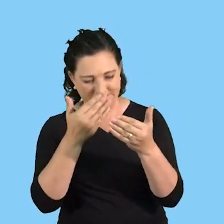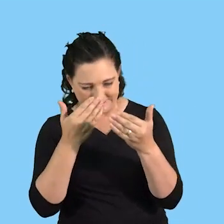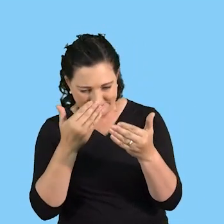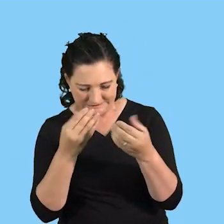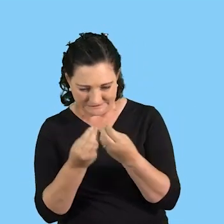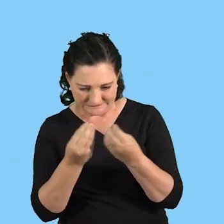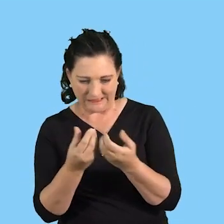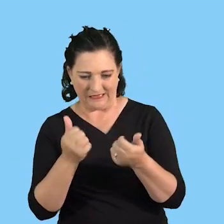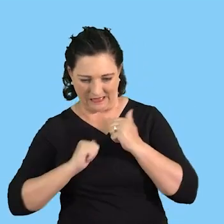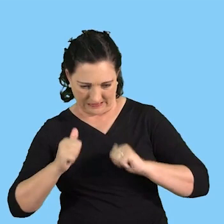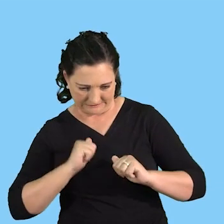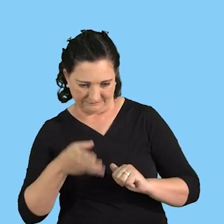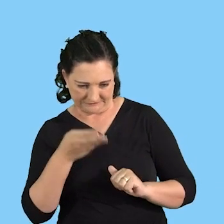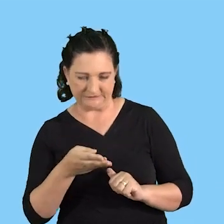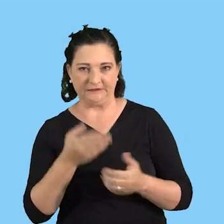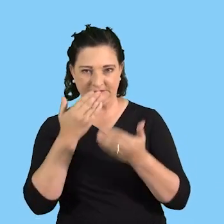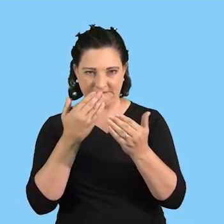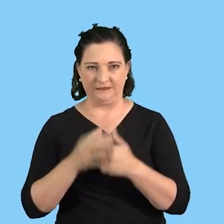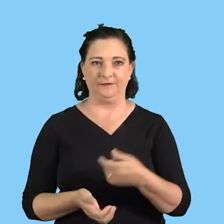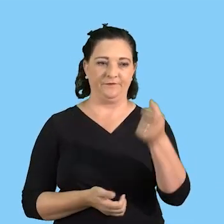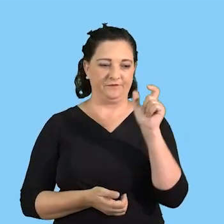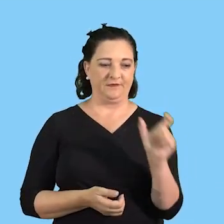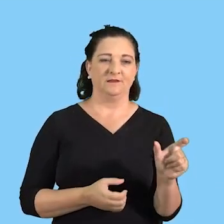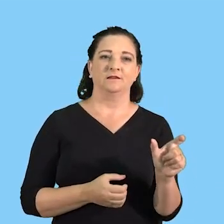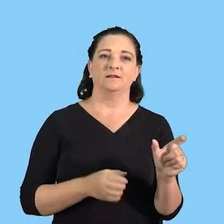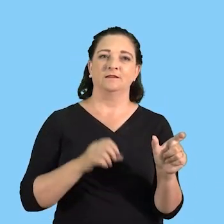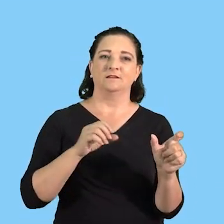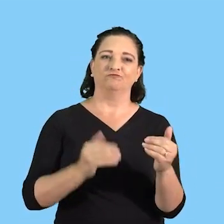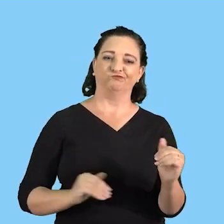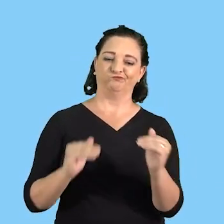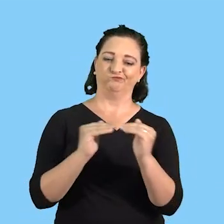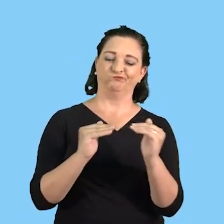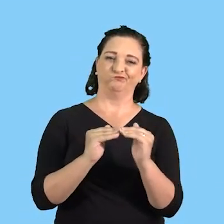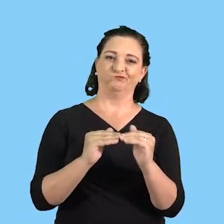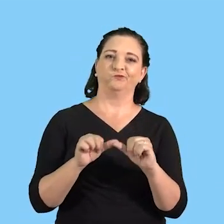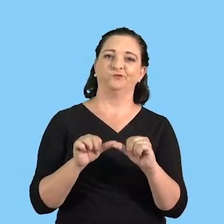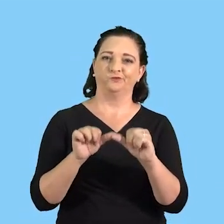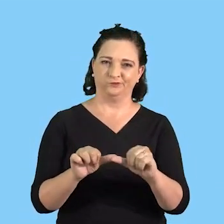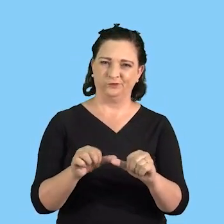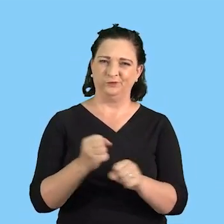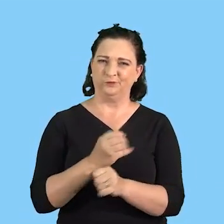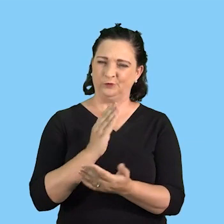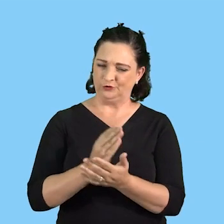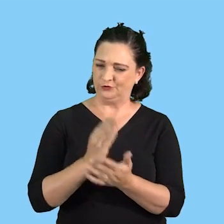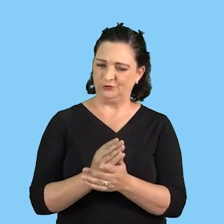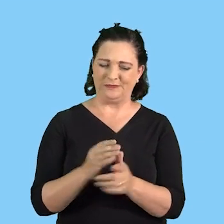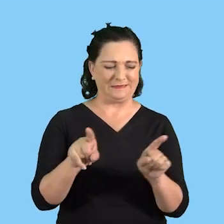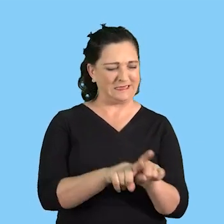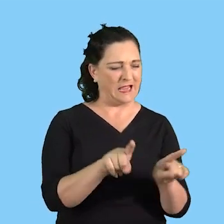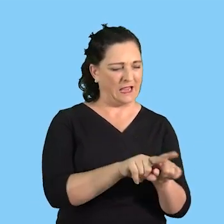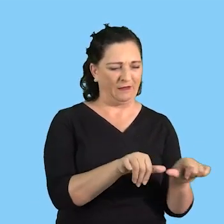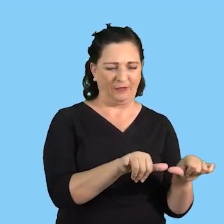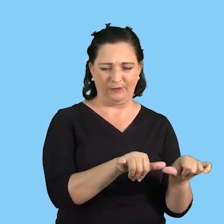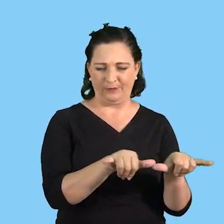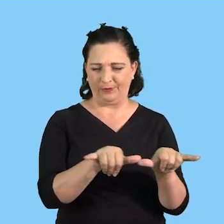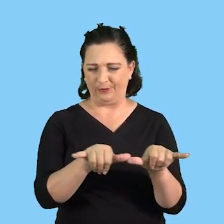activity. We then have standardization, which refers to the process of ensuring that goods are produced to the